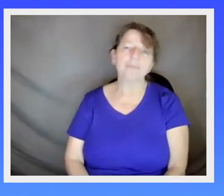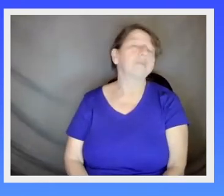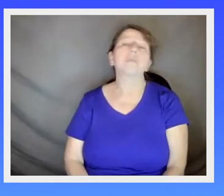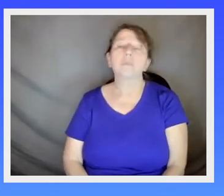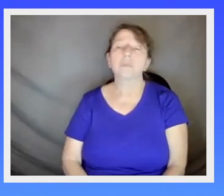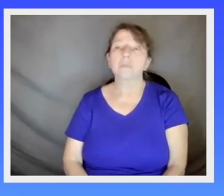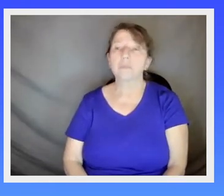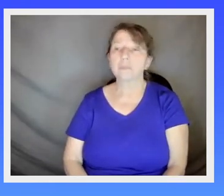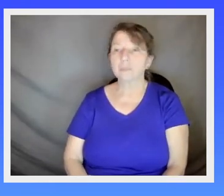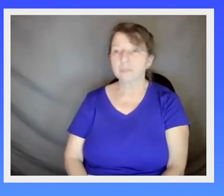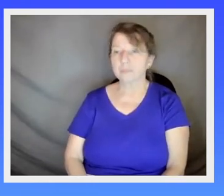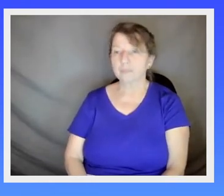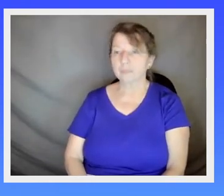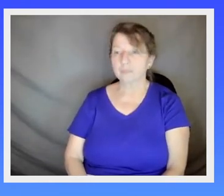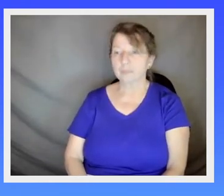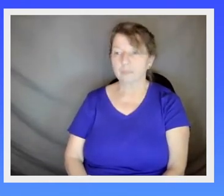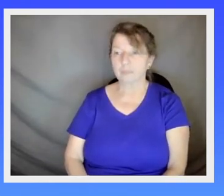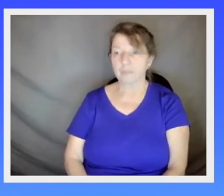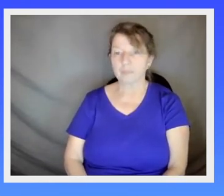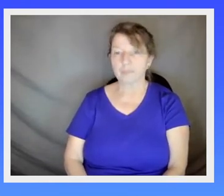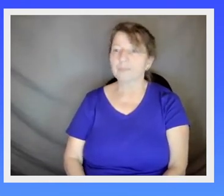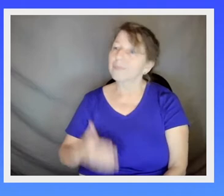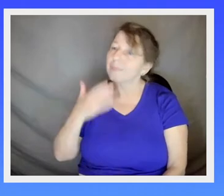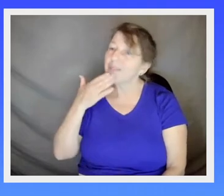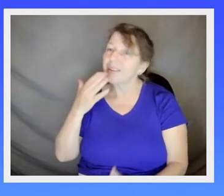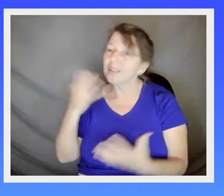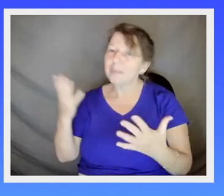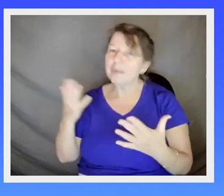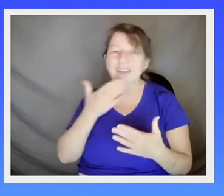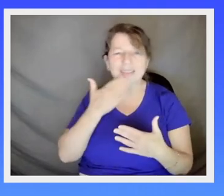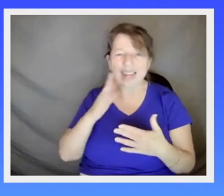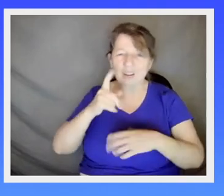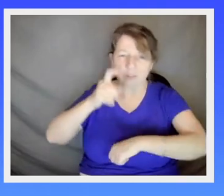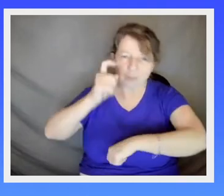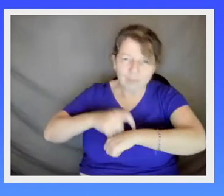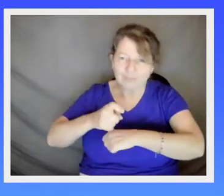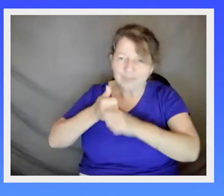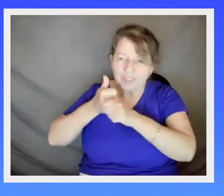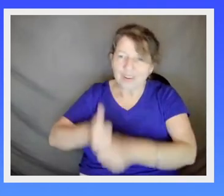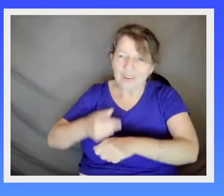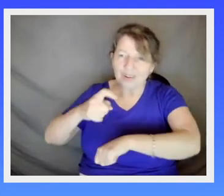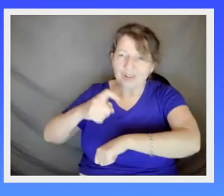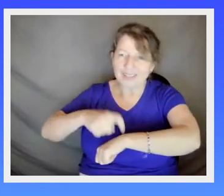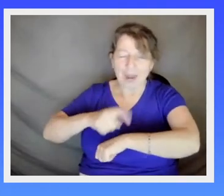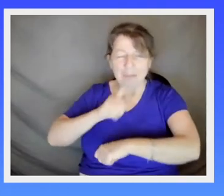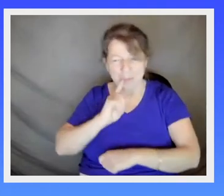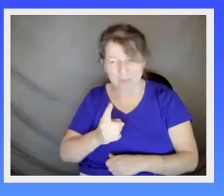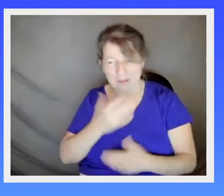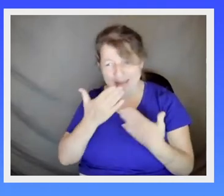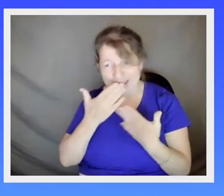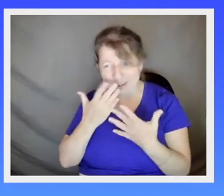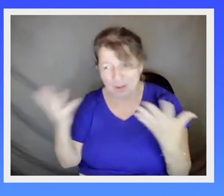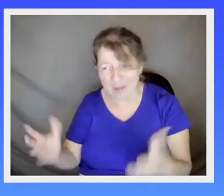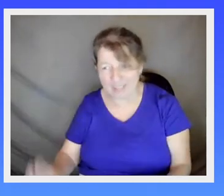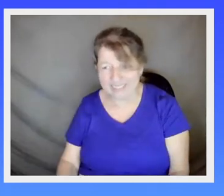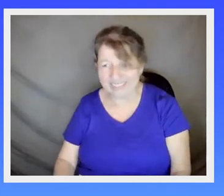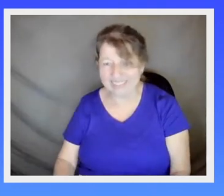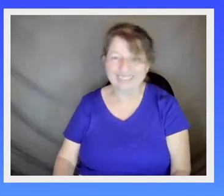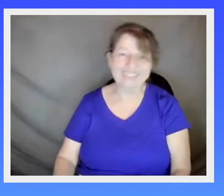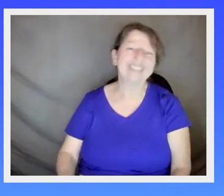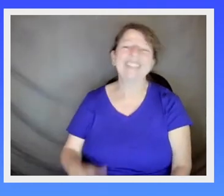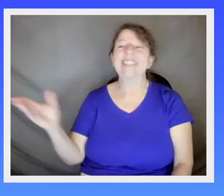Thank you so much. And thank you for everyone keeping to your time. I really appreciate that. Councillor